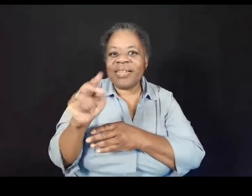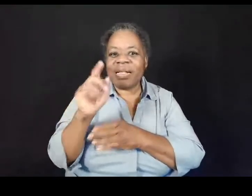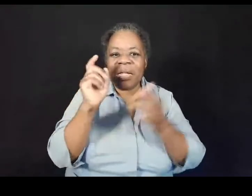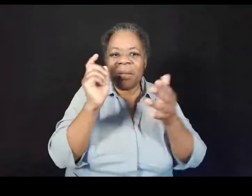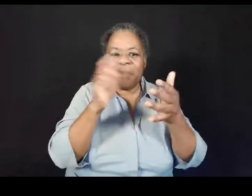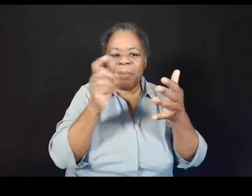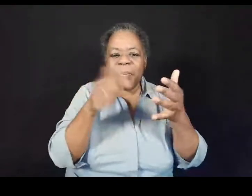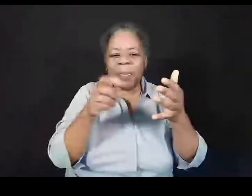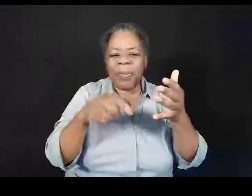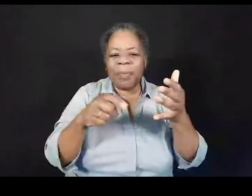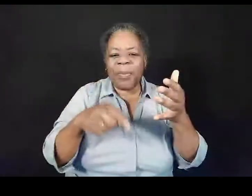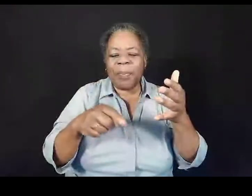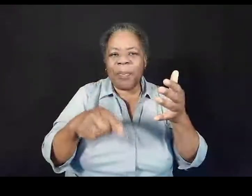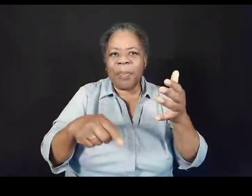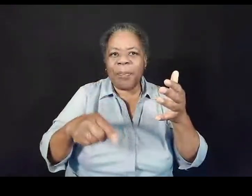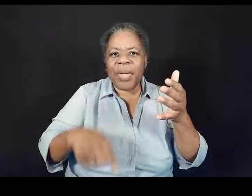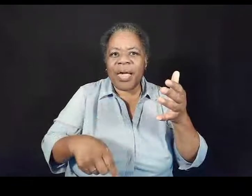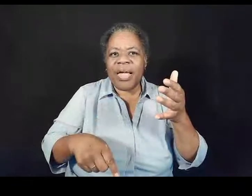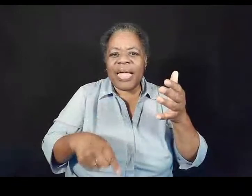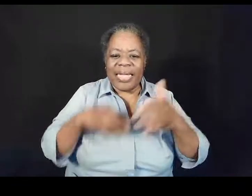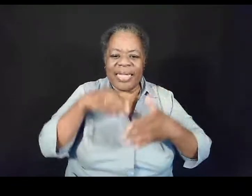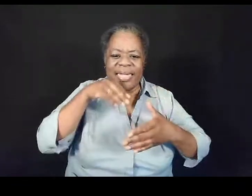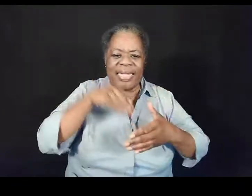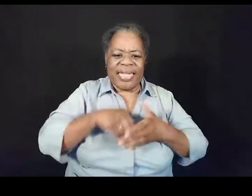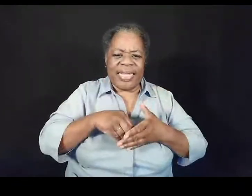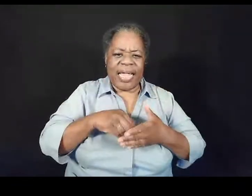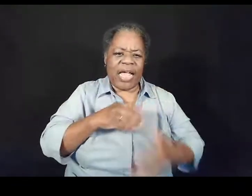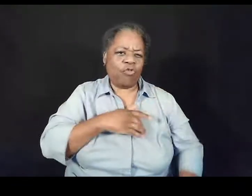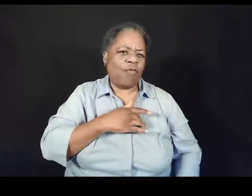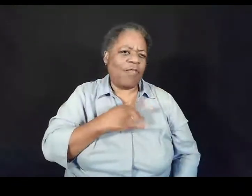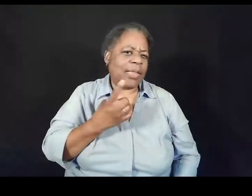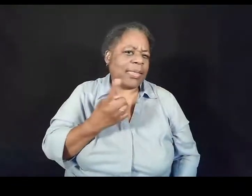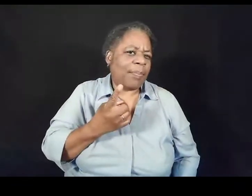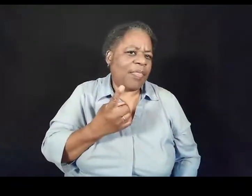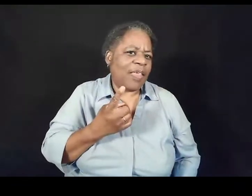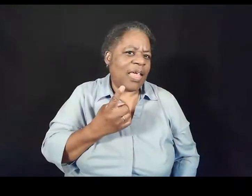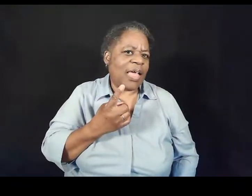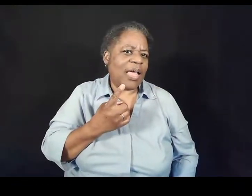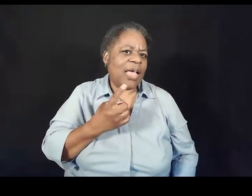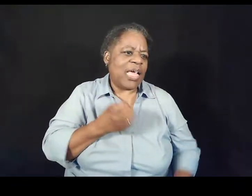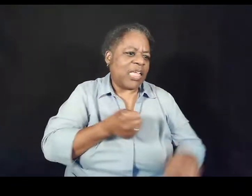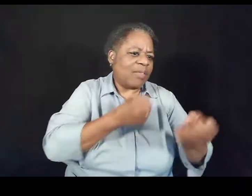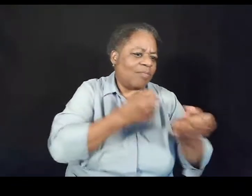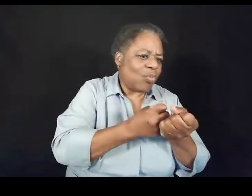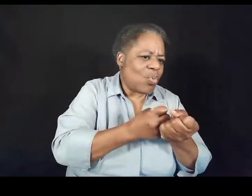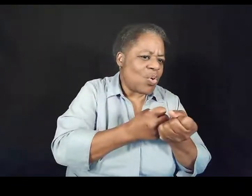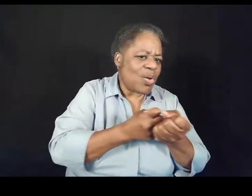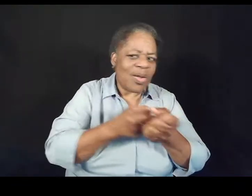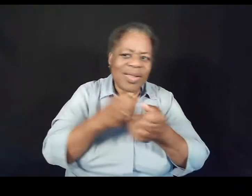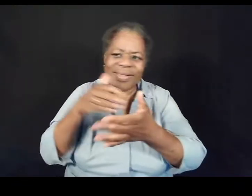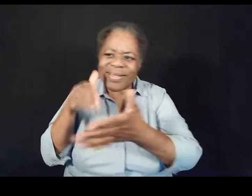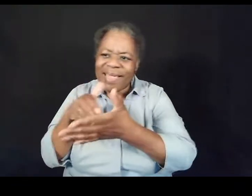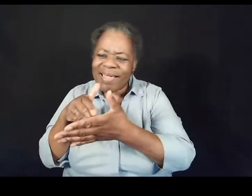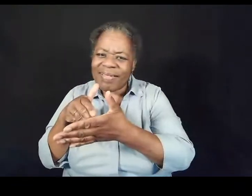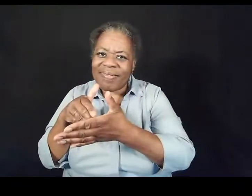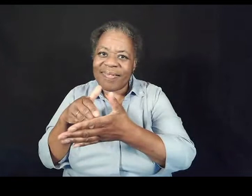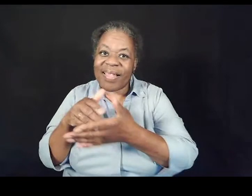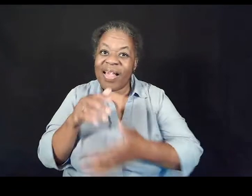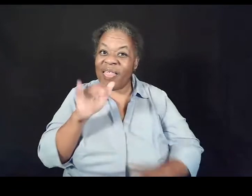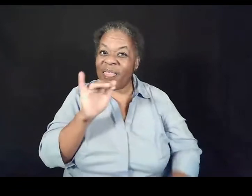Those visceral reactions you felt for or against certain groups, that's bias.